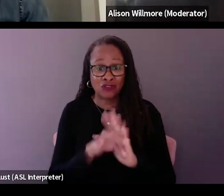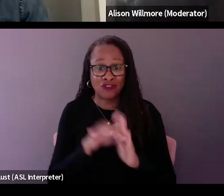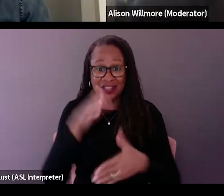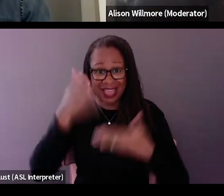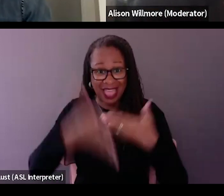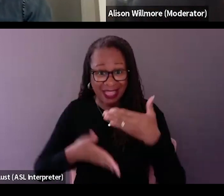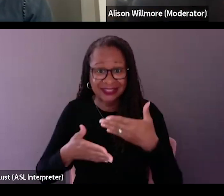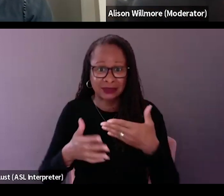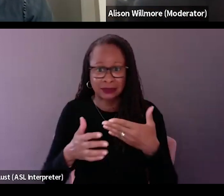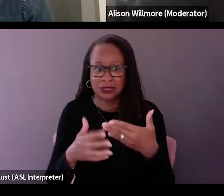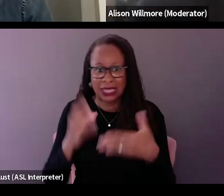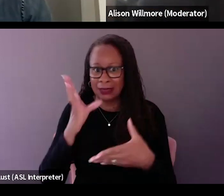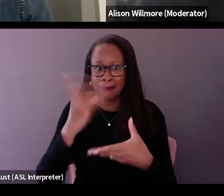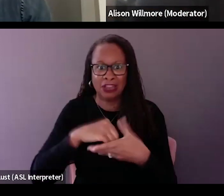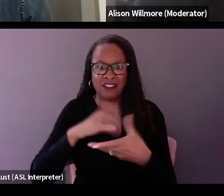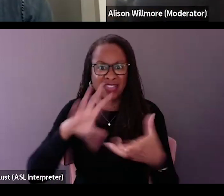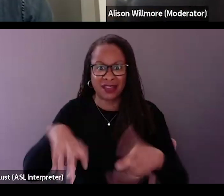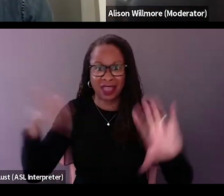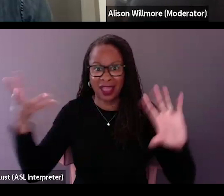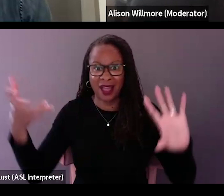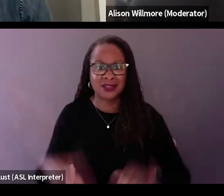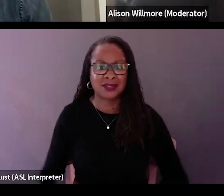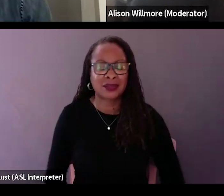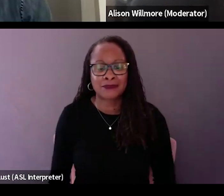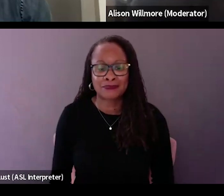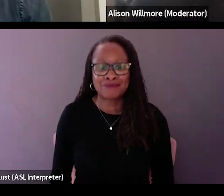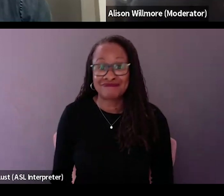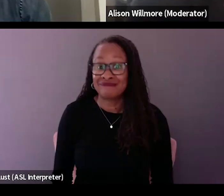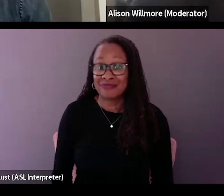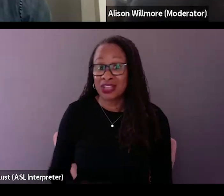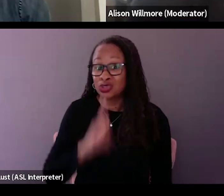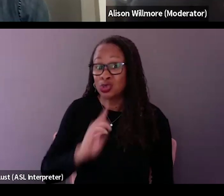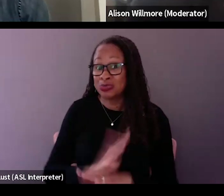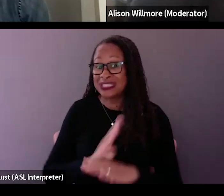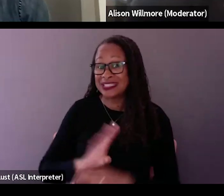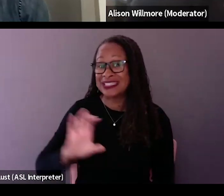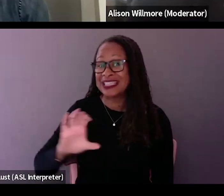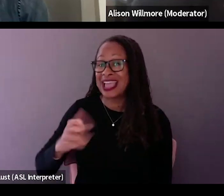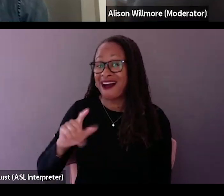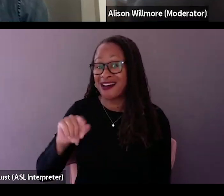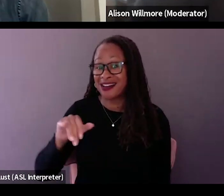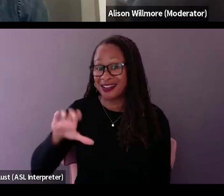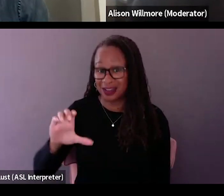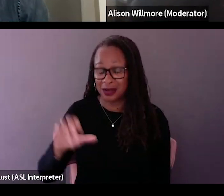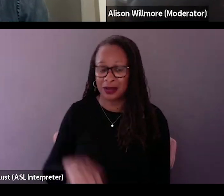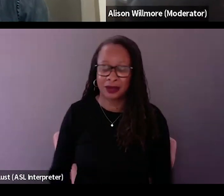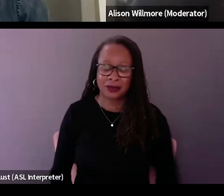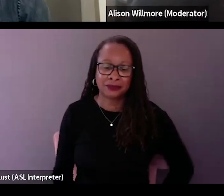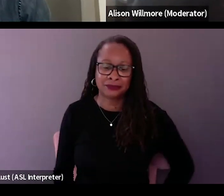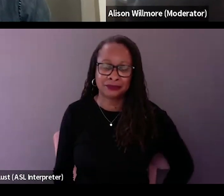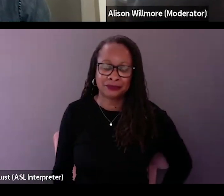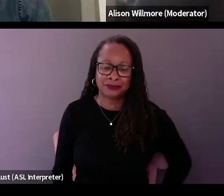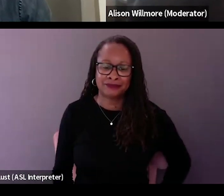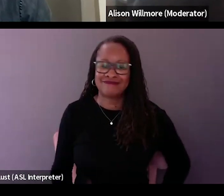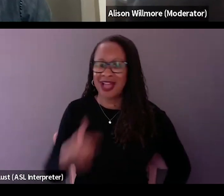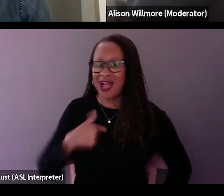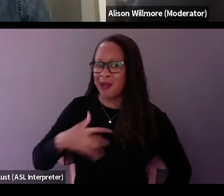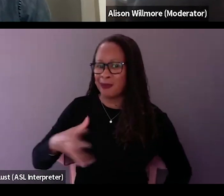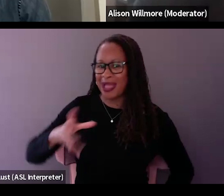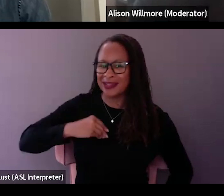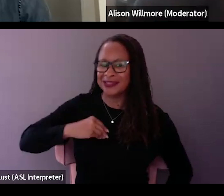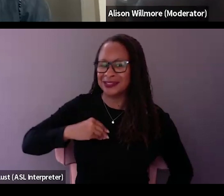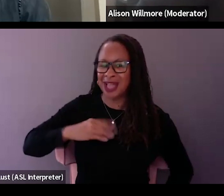It was chaotic, but I'm like a filmmaker who embraces chaos. I love chaos because I'm pretty chaotic,